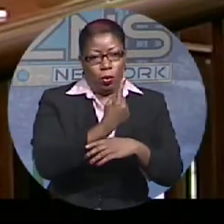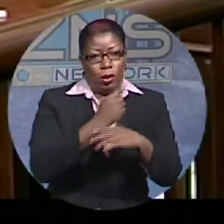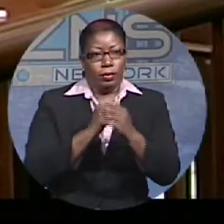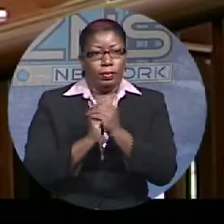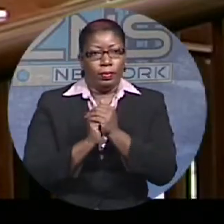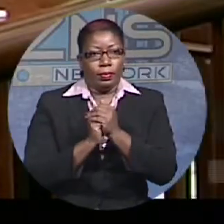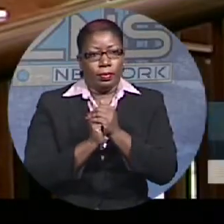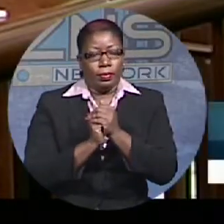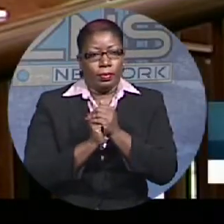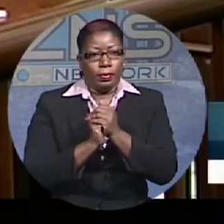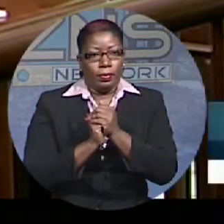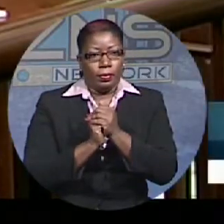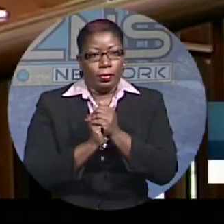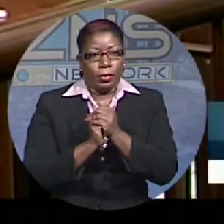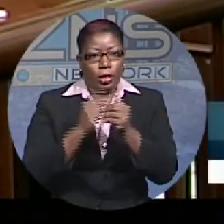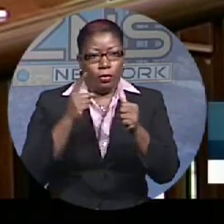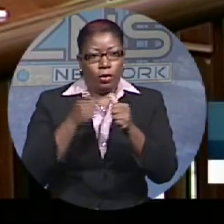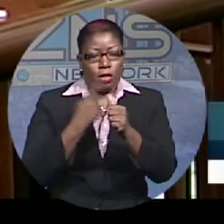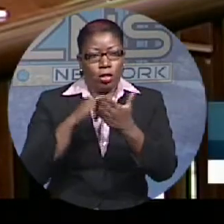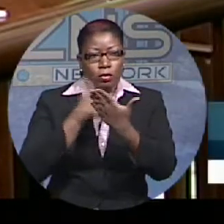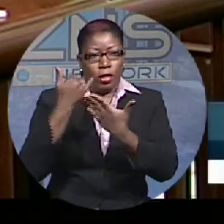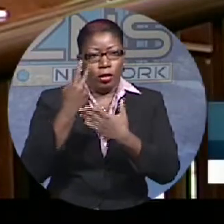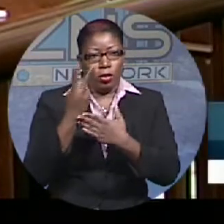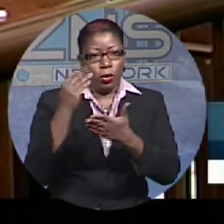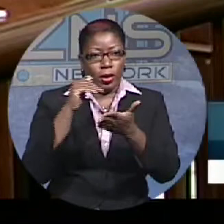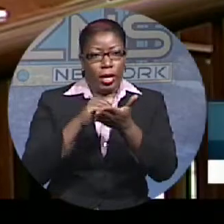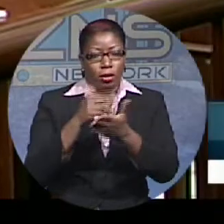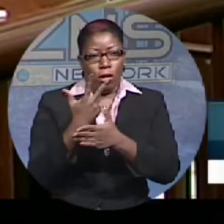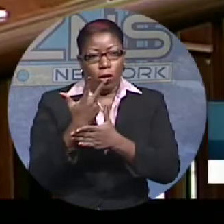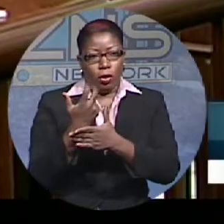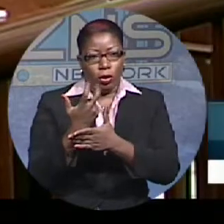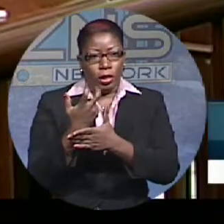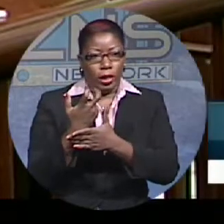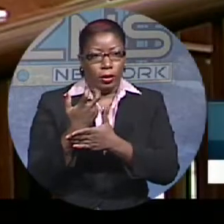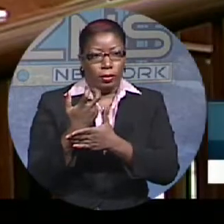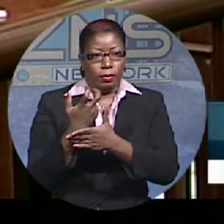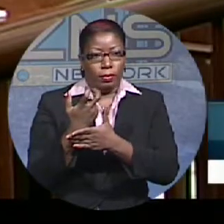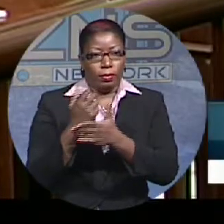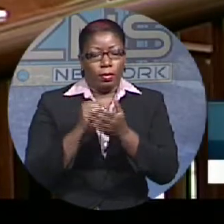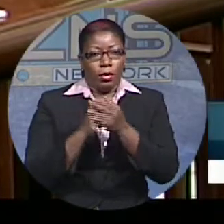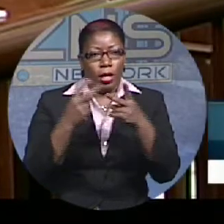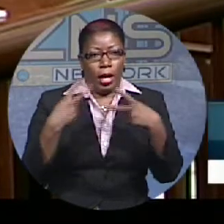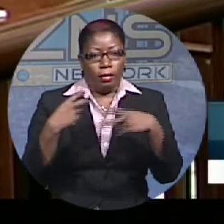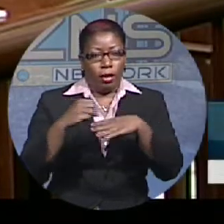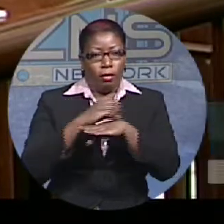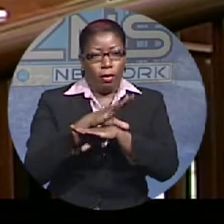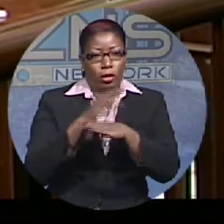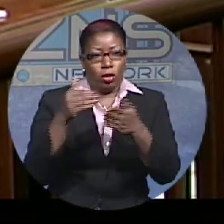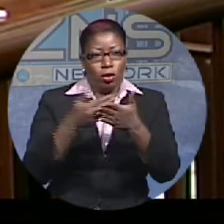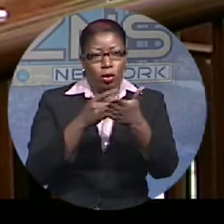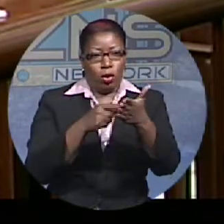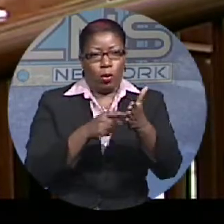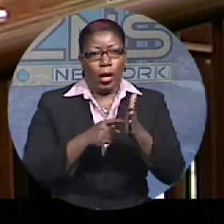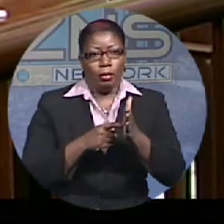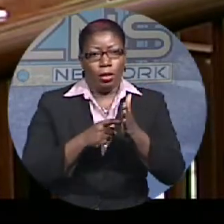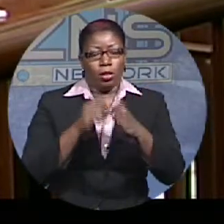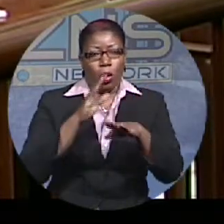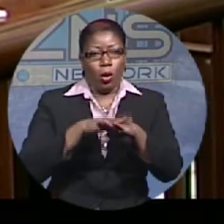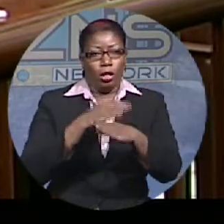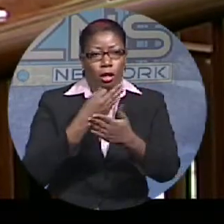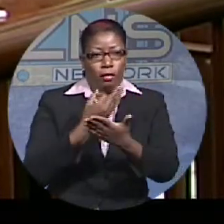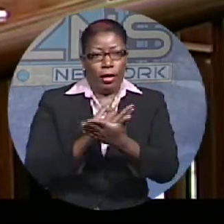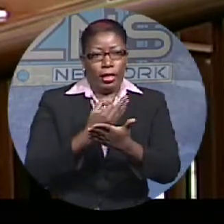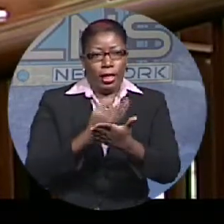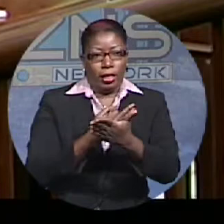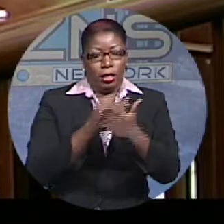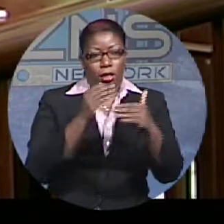FATCA came into force on the 1st of January 2013 and has the effect of imposing new reporting requirements on financial